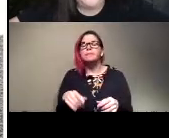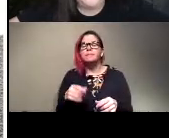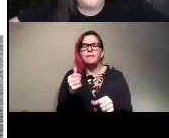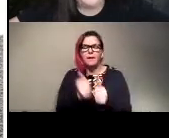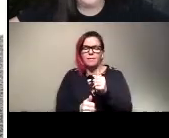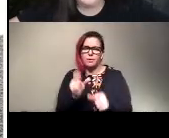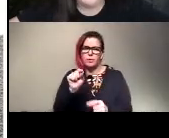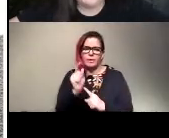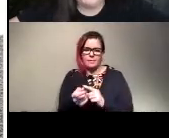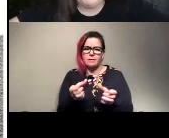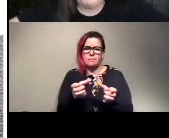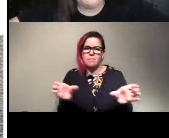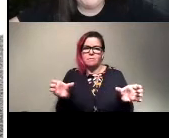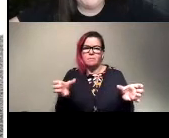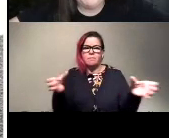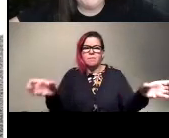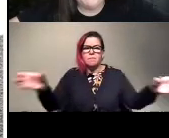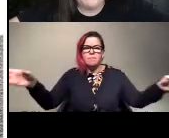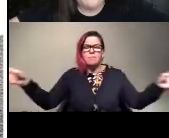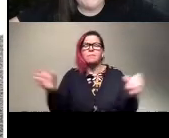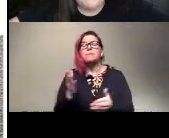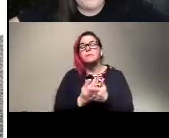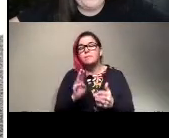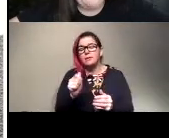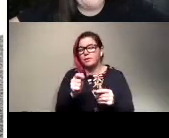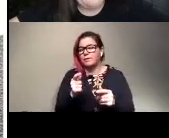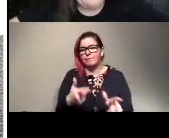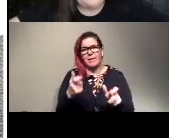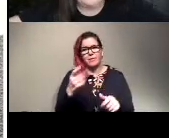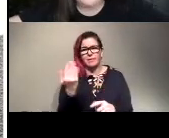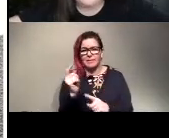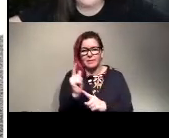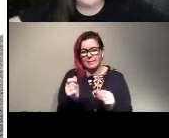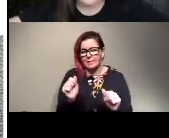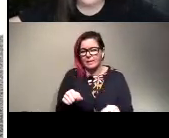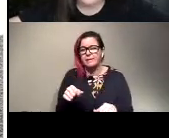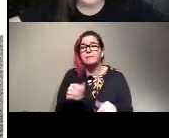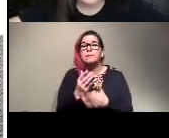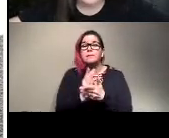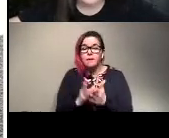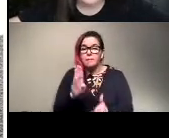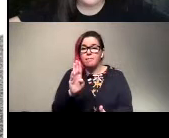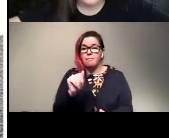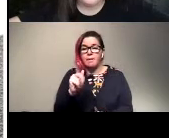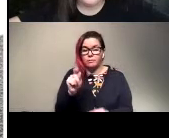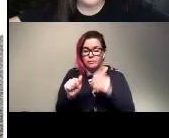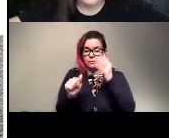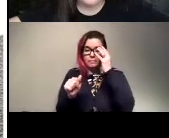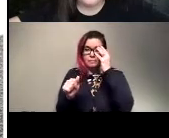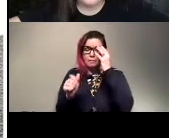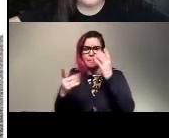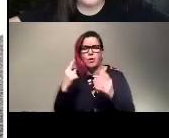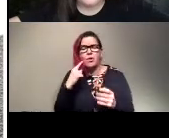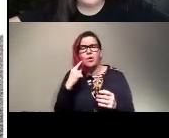minutes. There are some bacteria that can be even faster than that, 15 minutes or so. Then there's some bacteria, and some that you may have heard of as